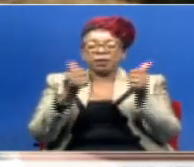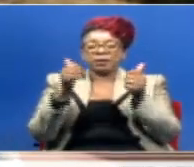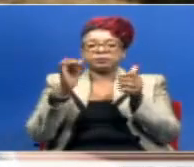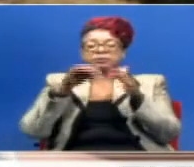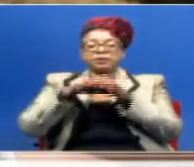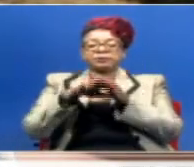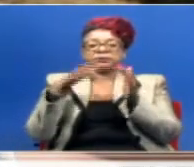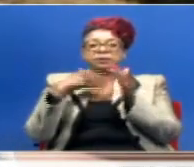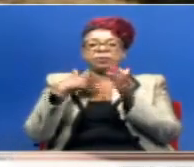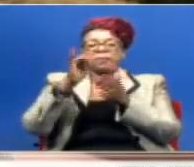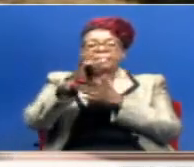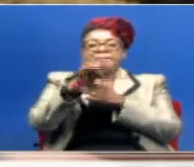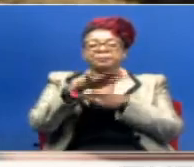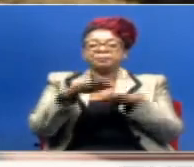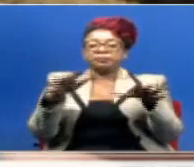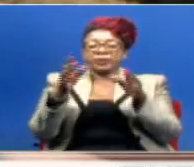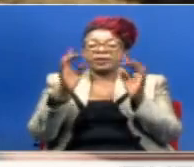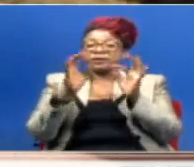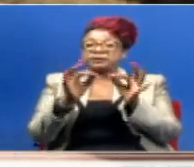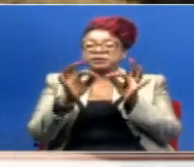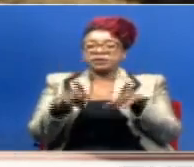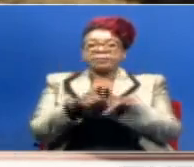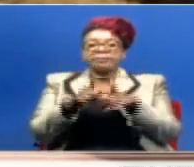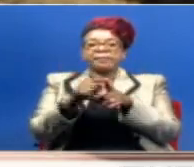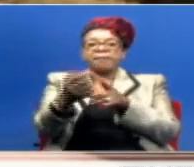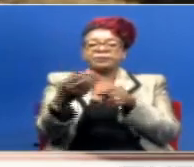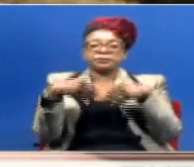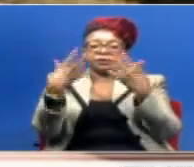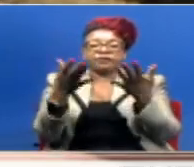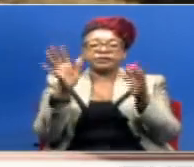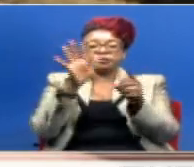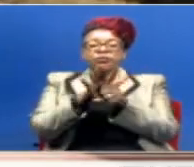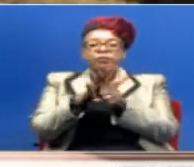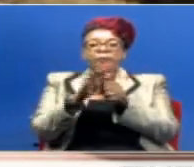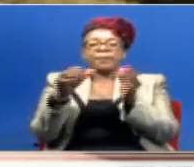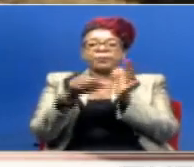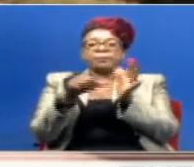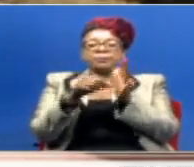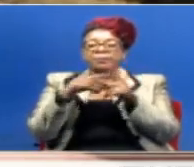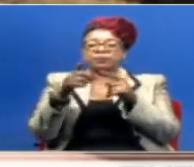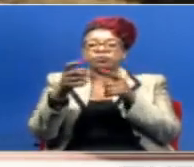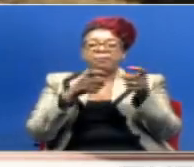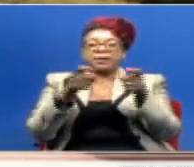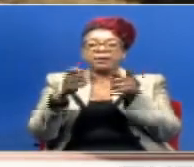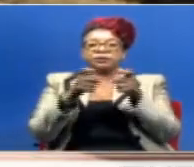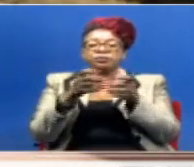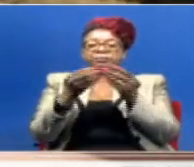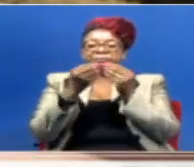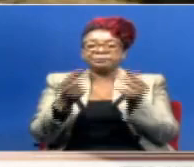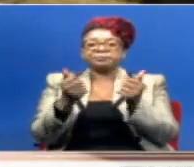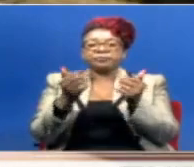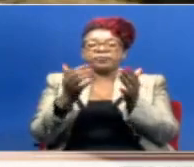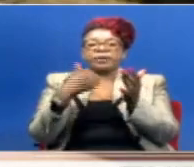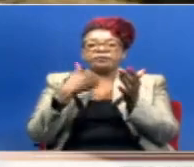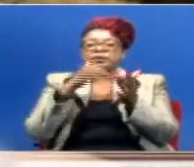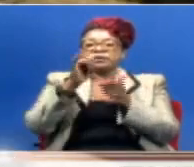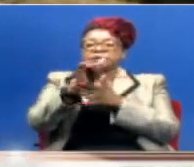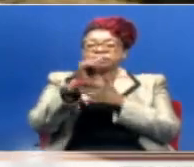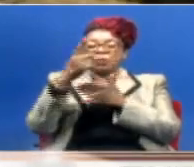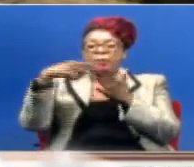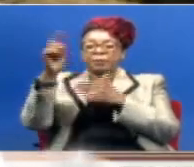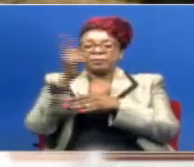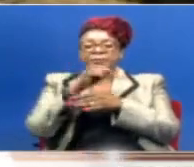floor defense. And their services gave us a lot of problems, but we managed to stable and we won that set when they were leading